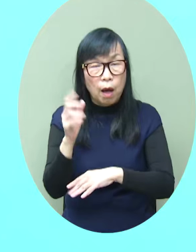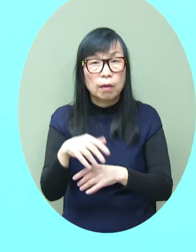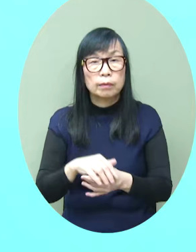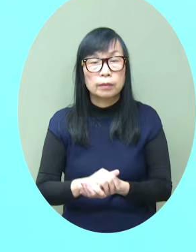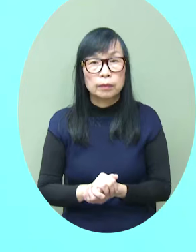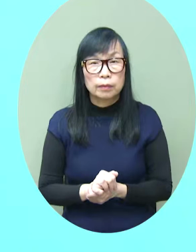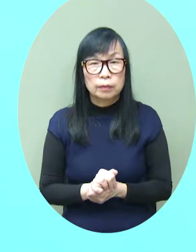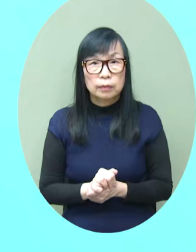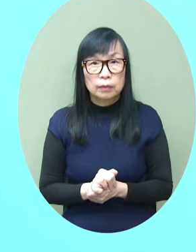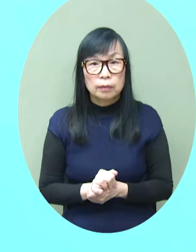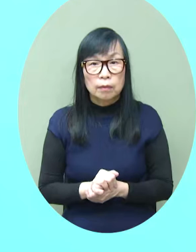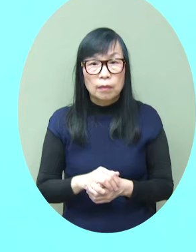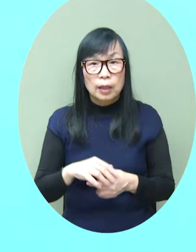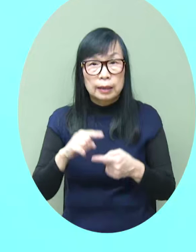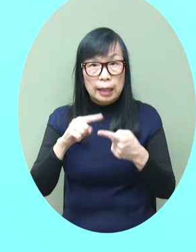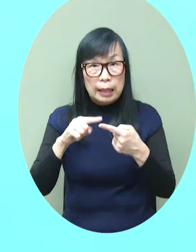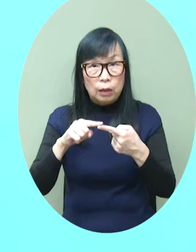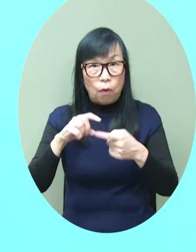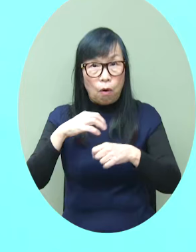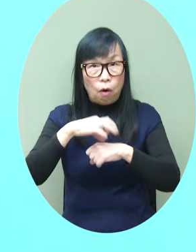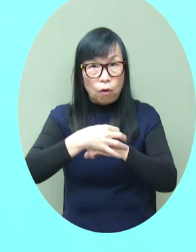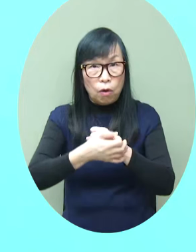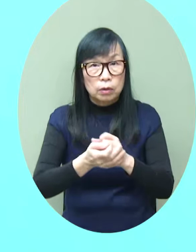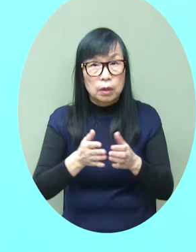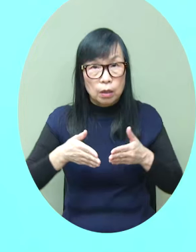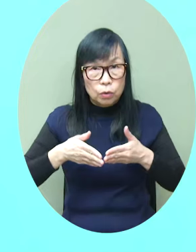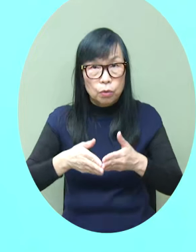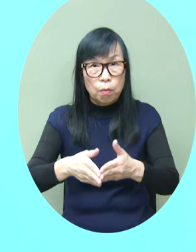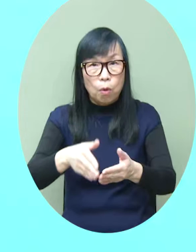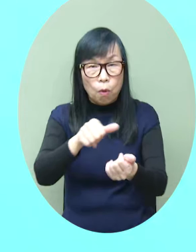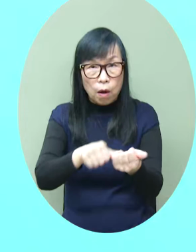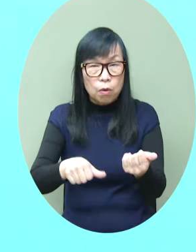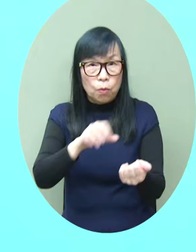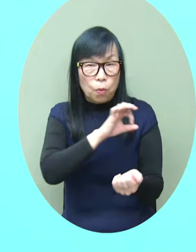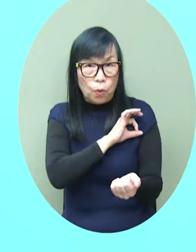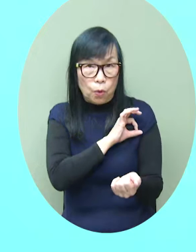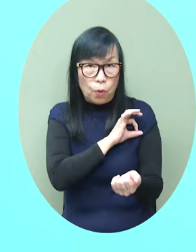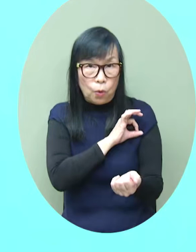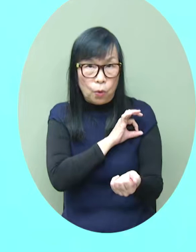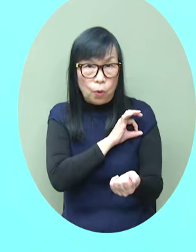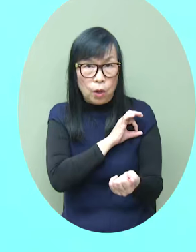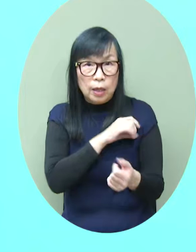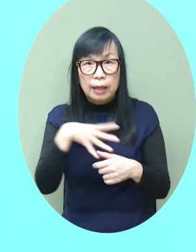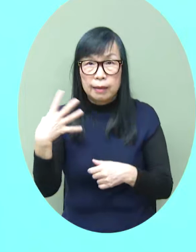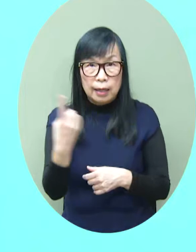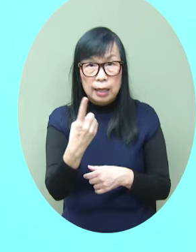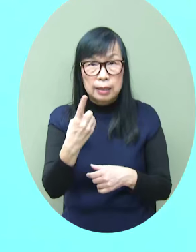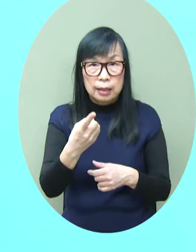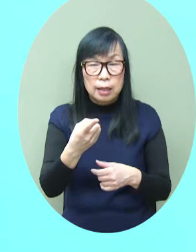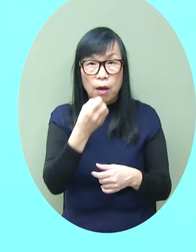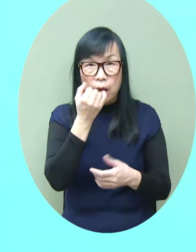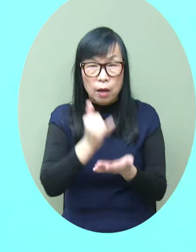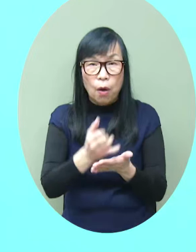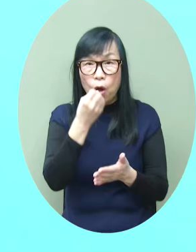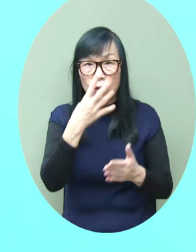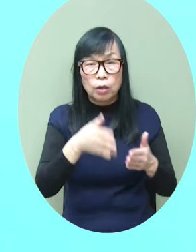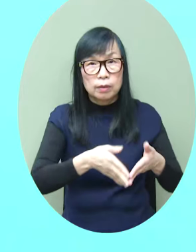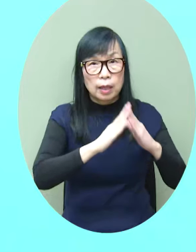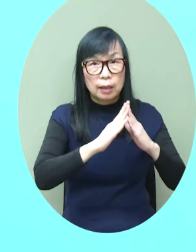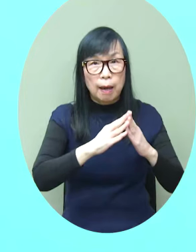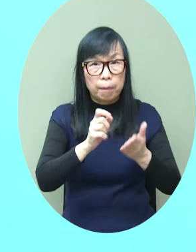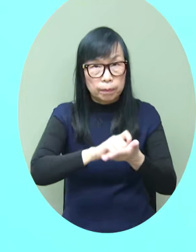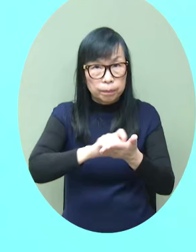headquarters, is set up in Hong Kong. So these are the facts which will give you the confidence that